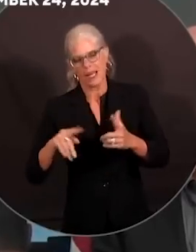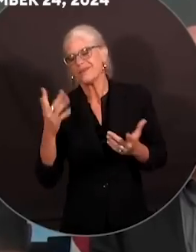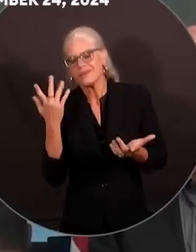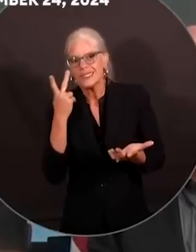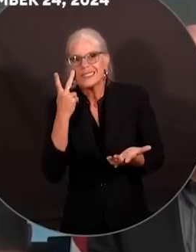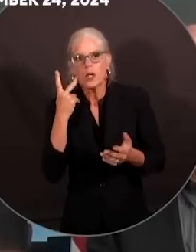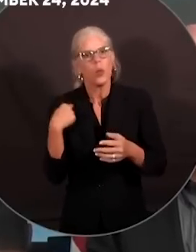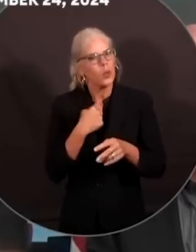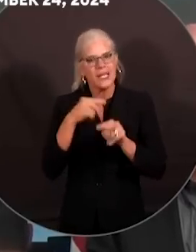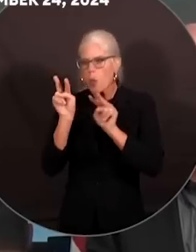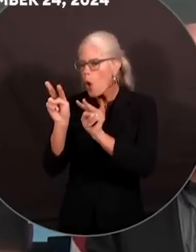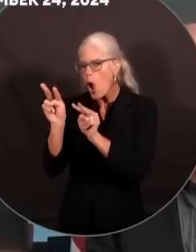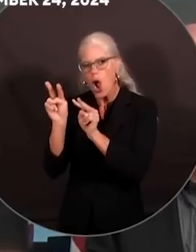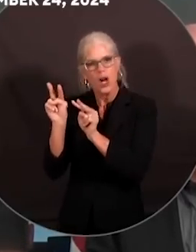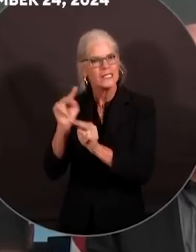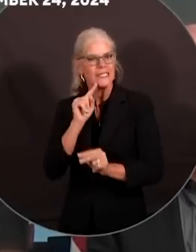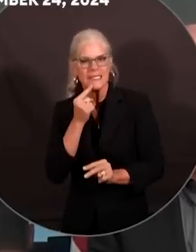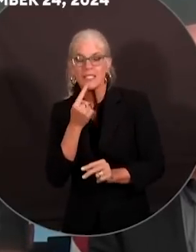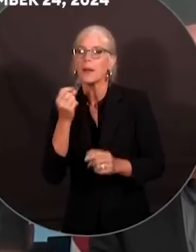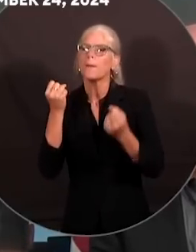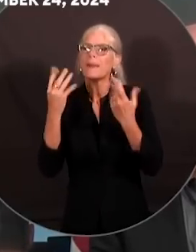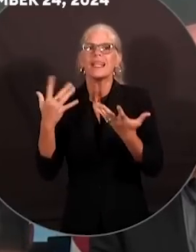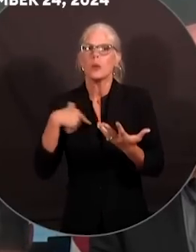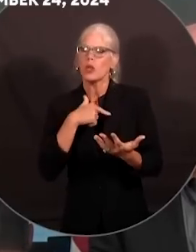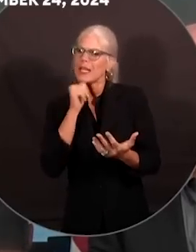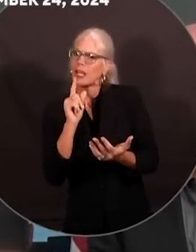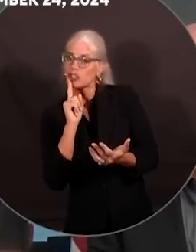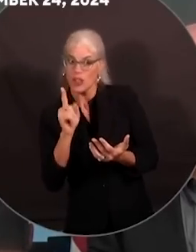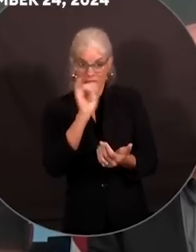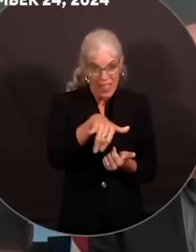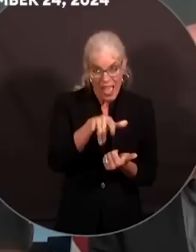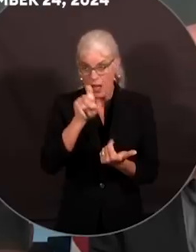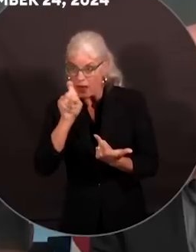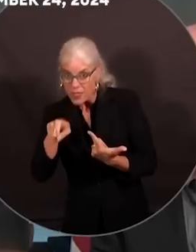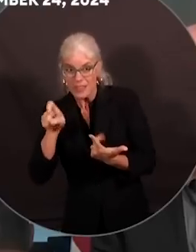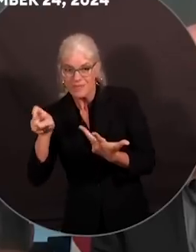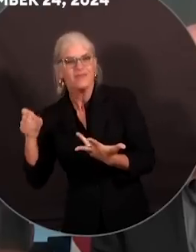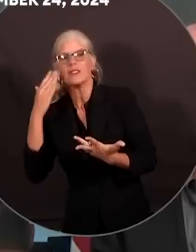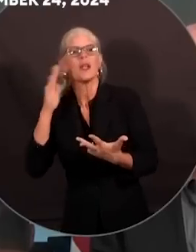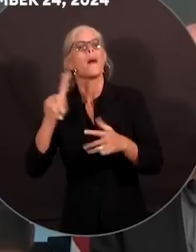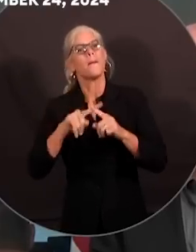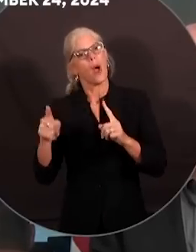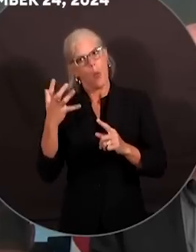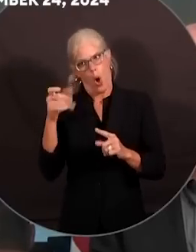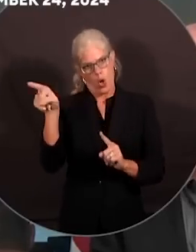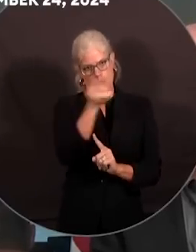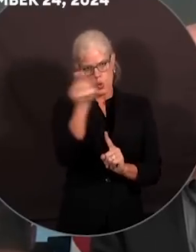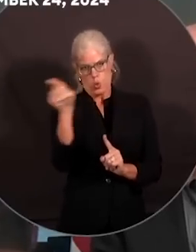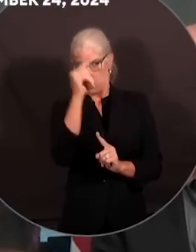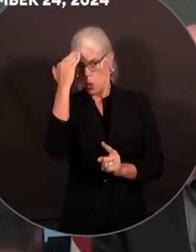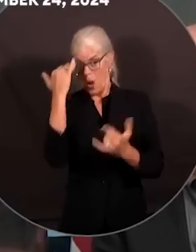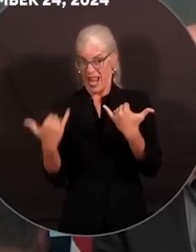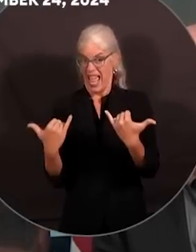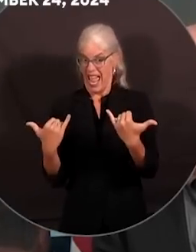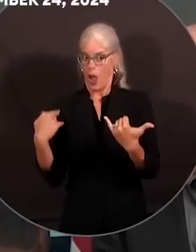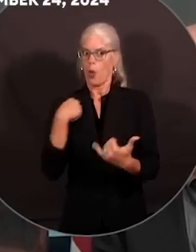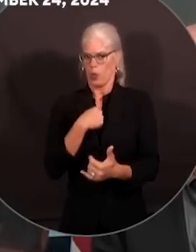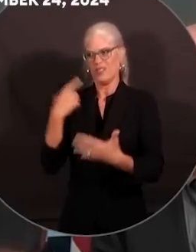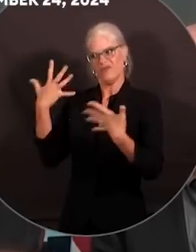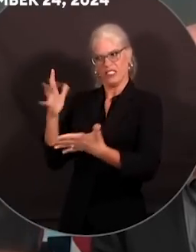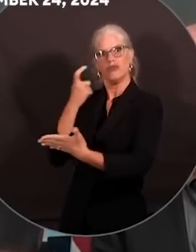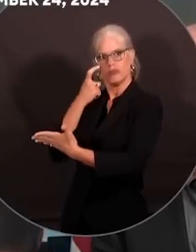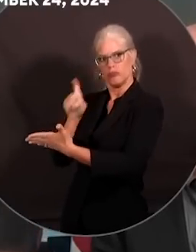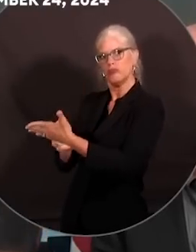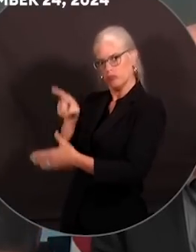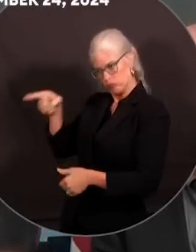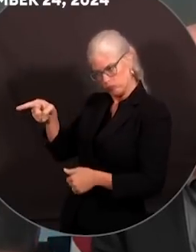of uncertainty here. So I think people just should know that, hey, this is out there. We are going to see significant impacts no